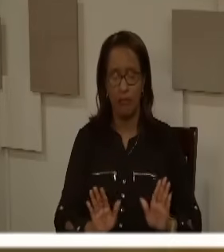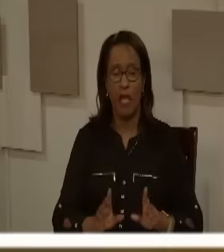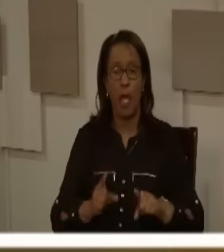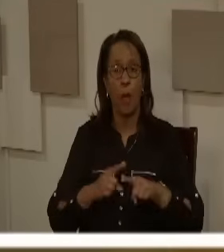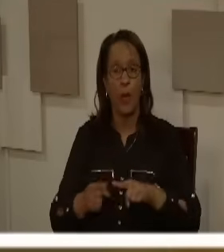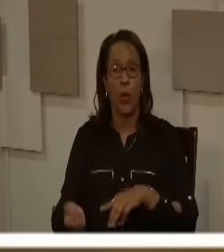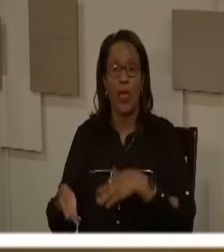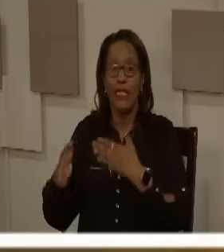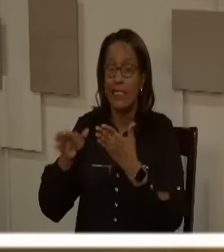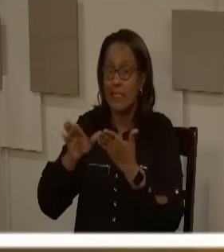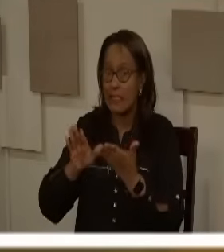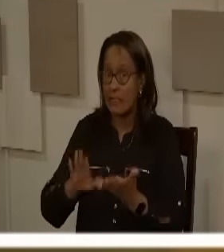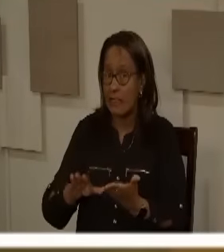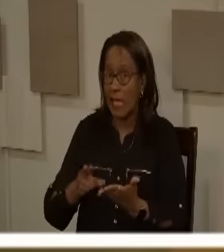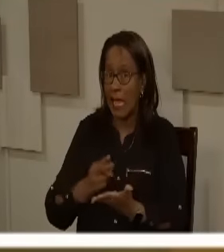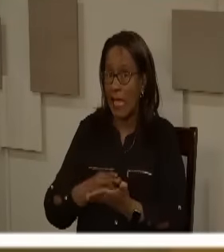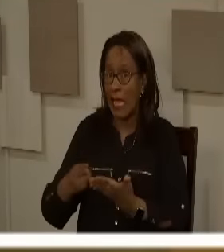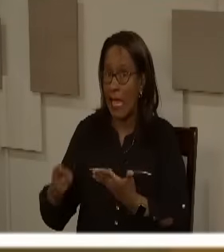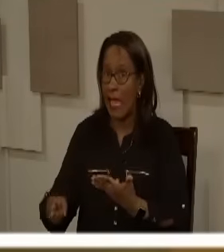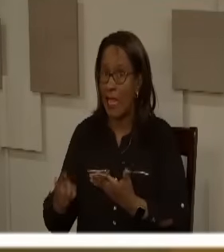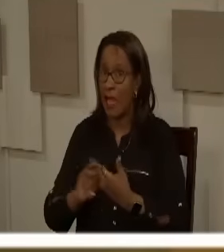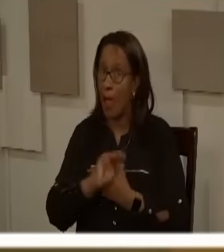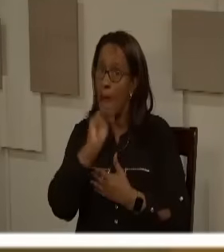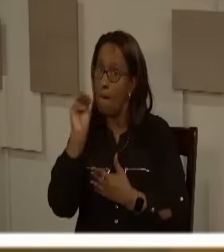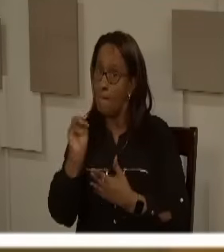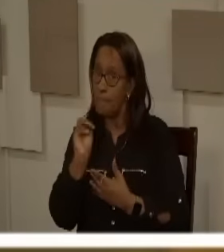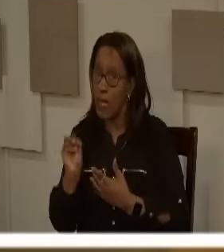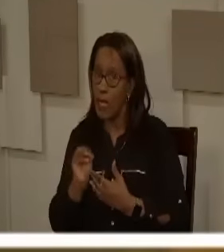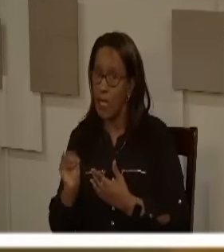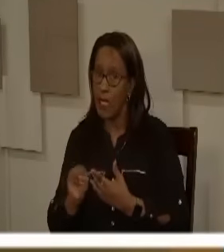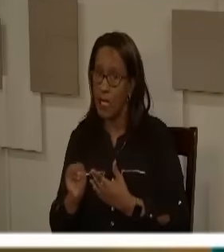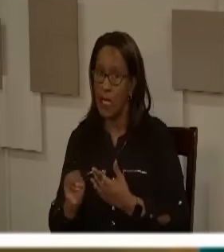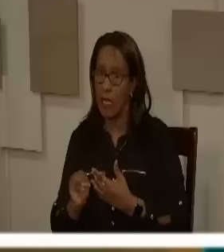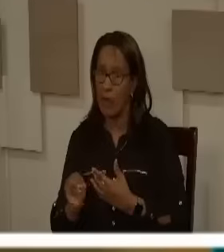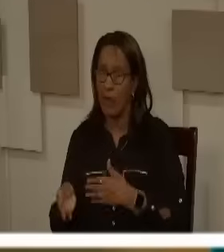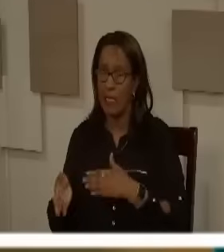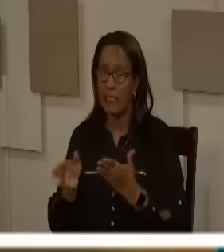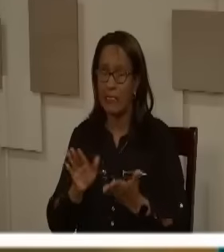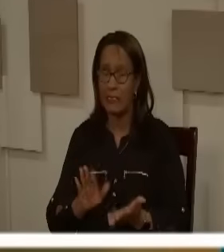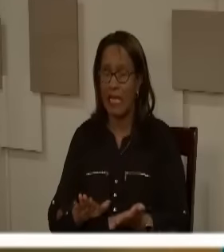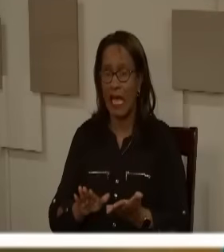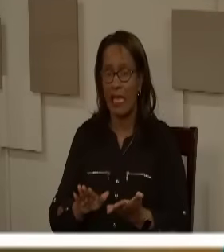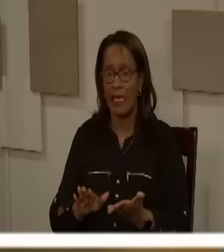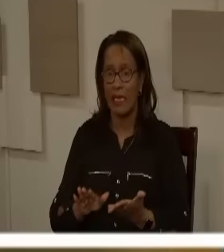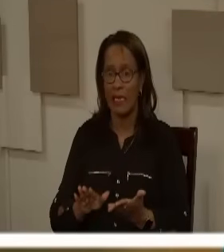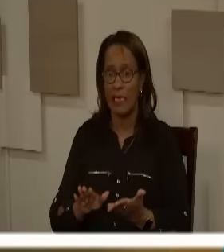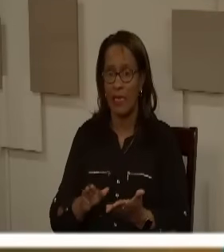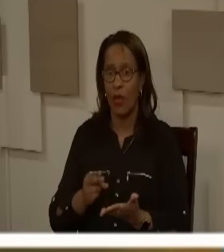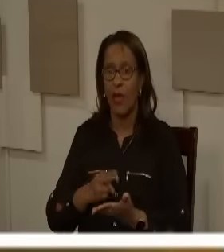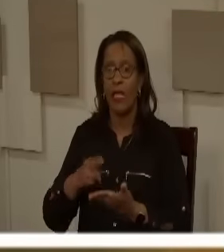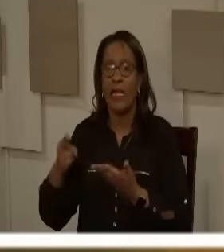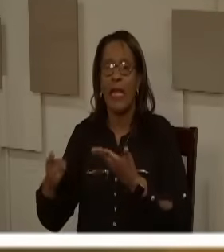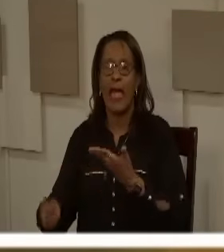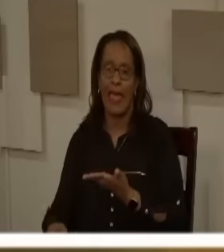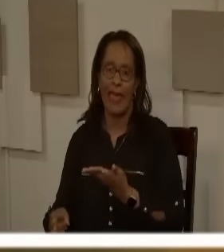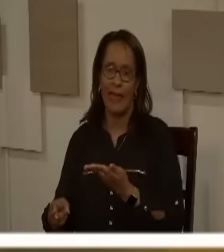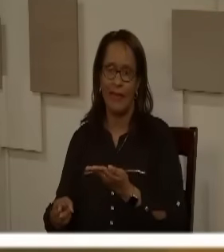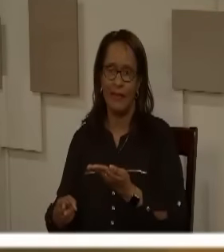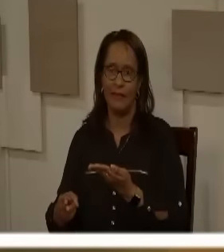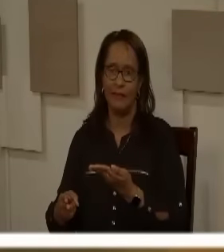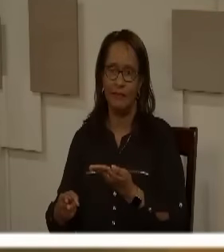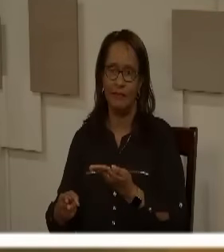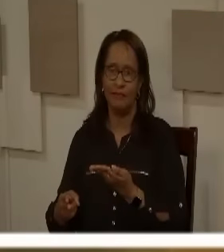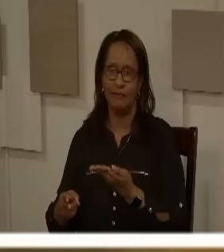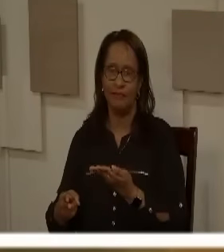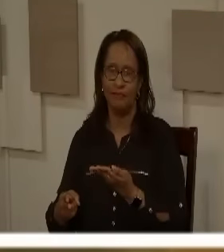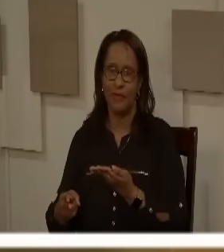Clearly on Monday, little Johnny didn't have the same confession of faith as he had on Sunday. Who do you say he